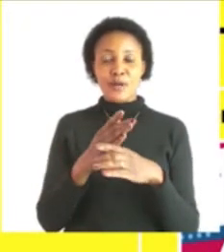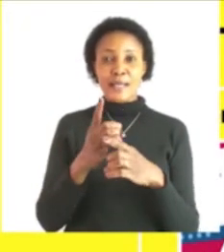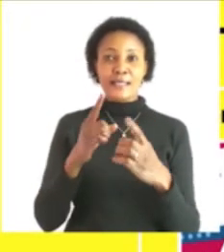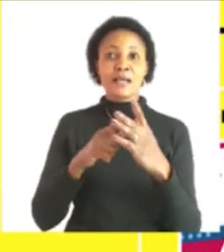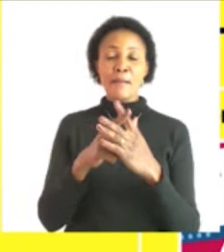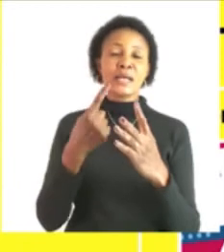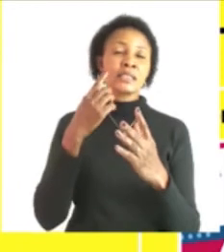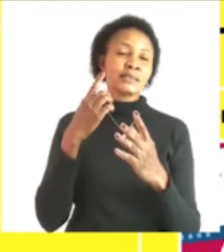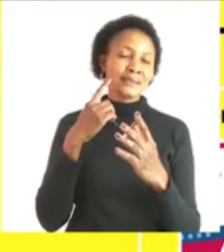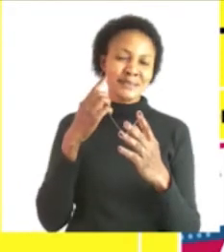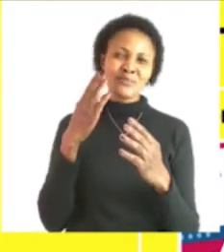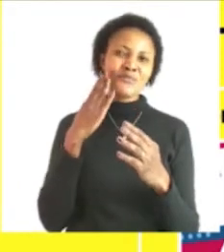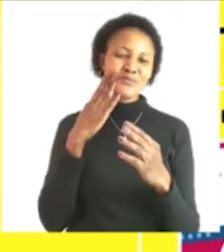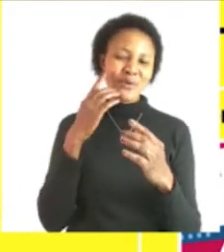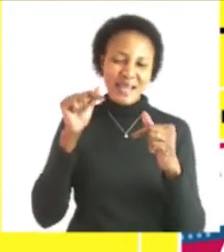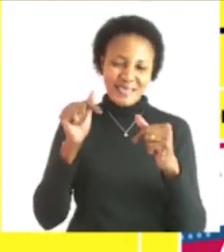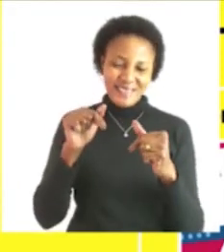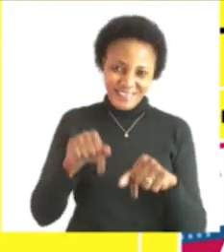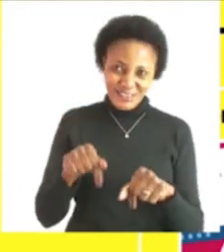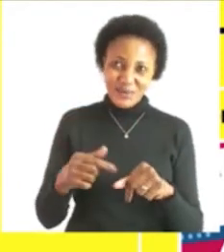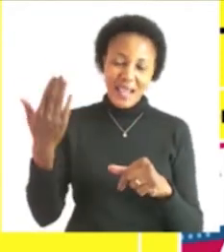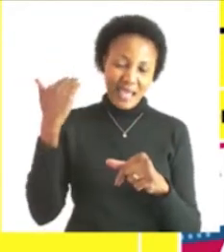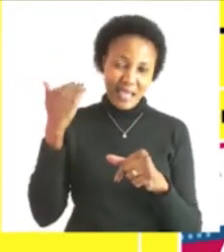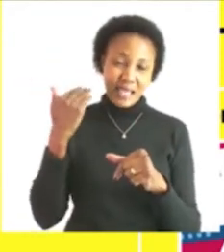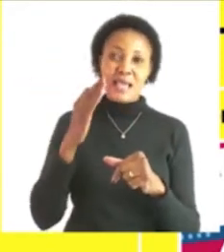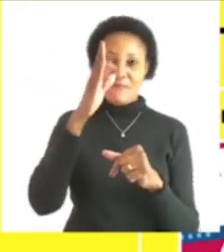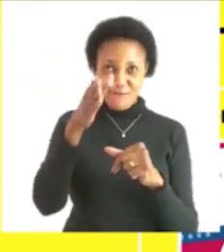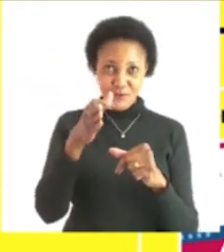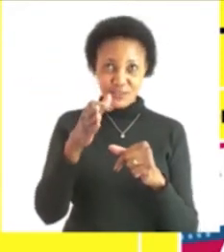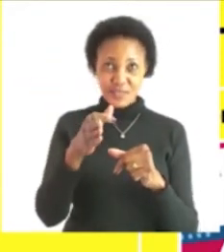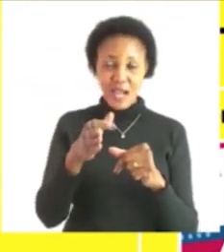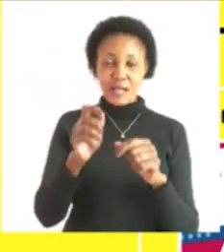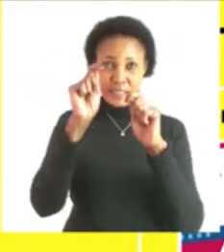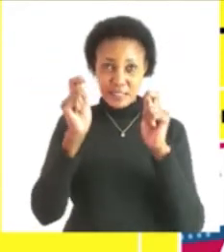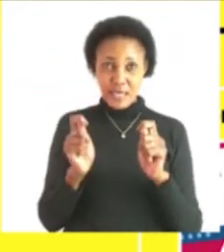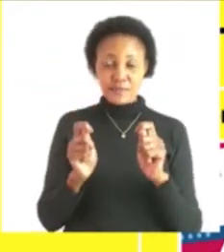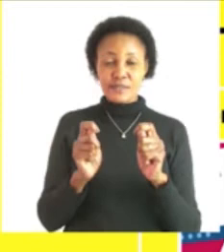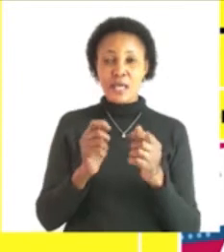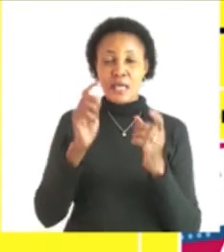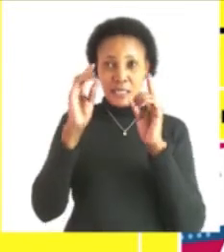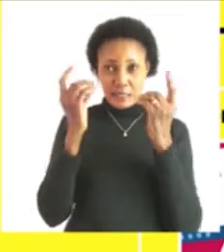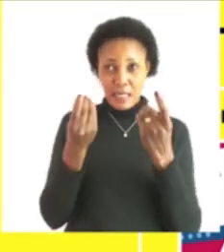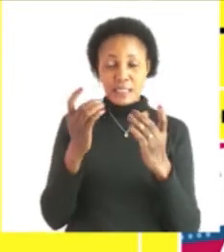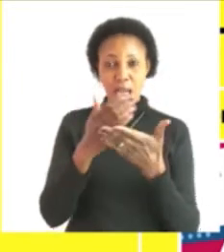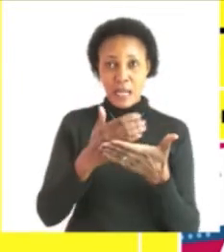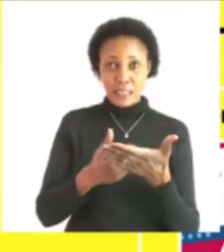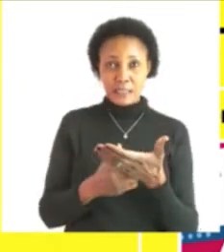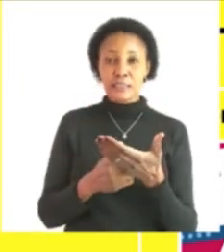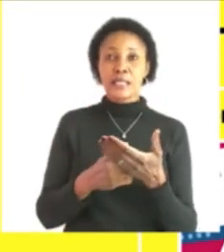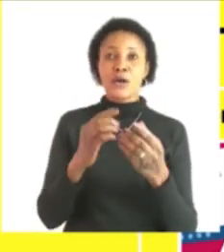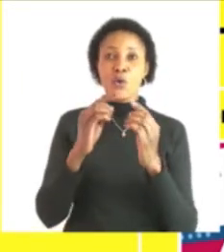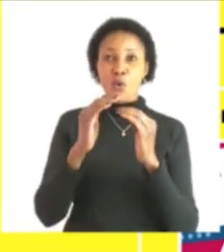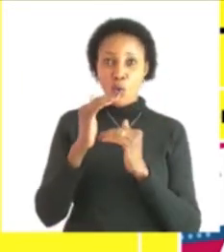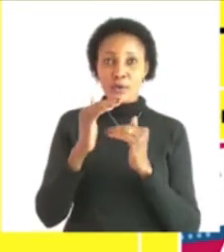The lesson of today is focusing on tenses, shapes, data handling, odd